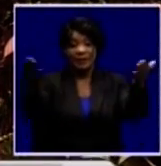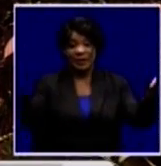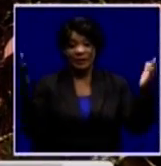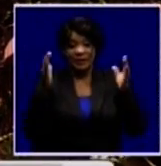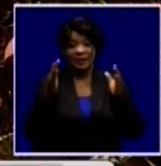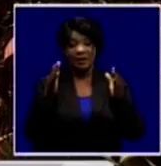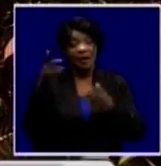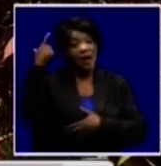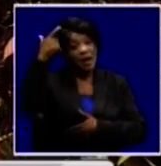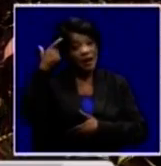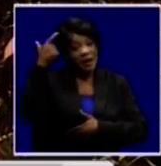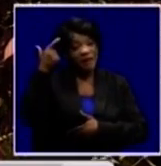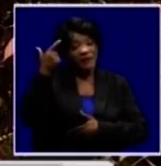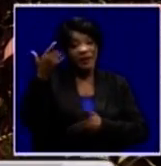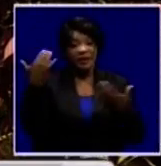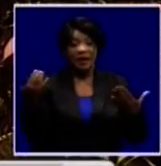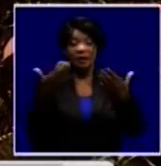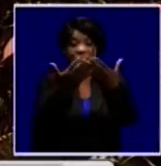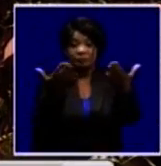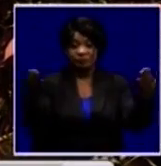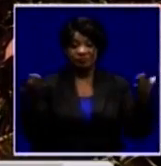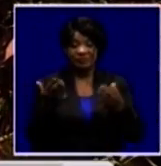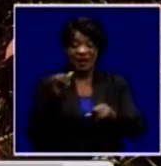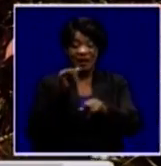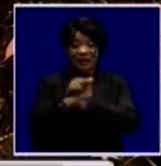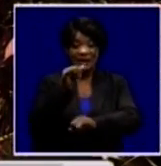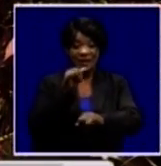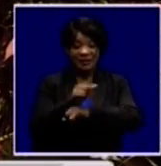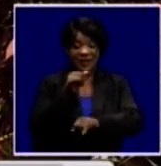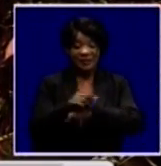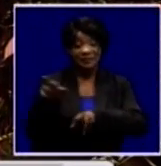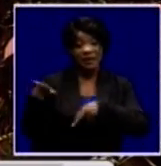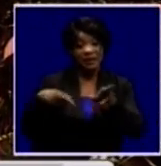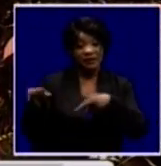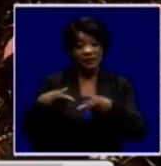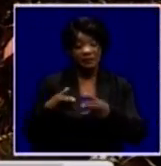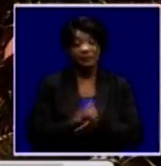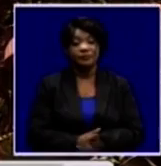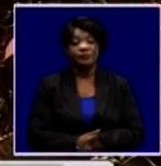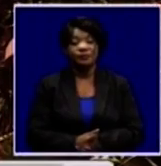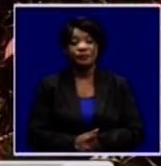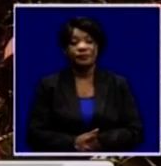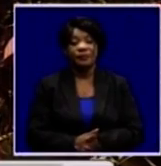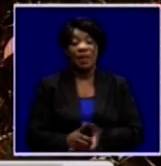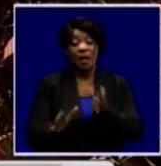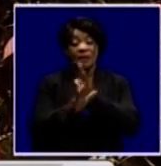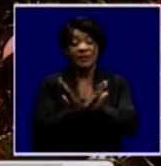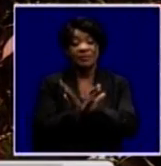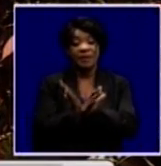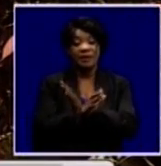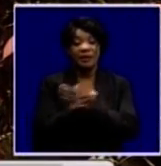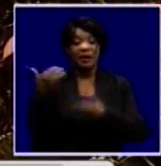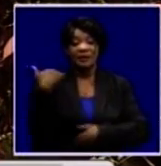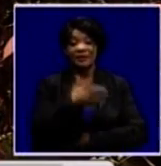Stadium. So basically, criticizing the relationship between Zambia and China